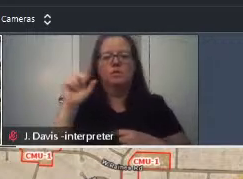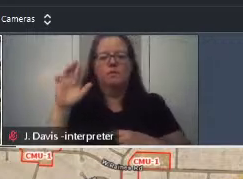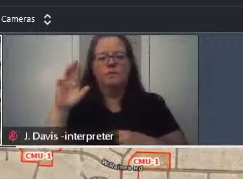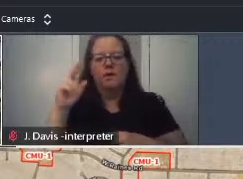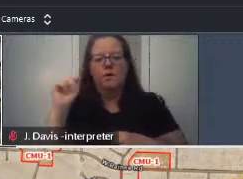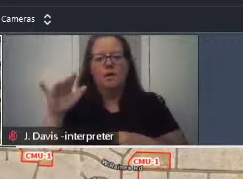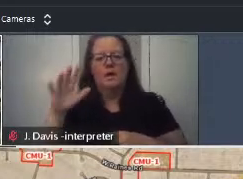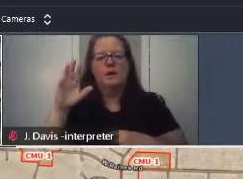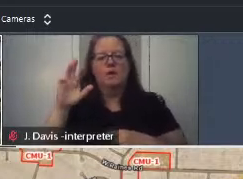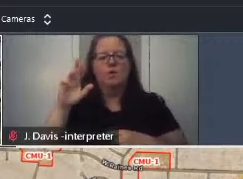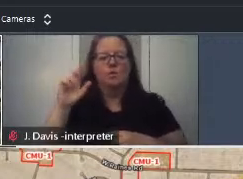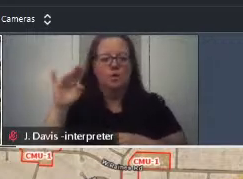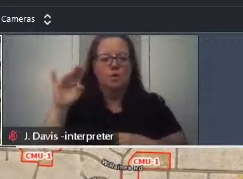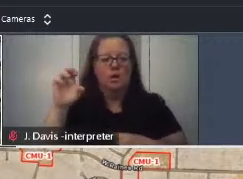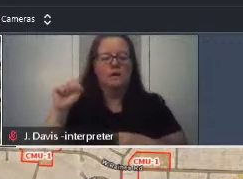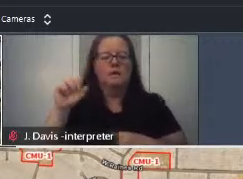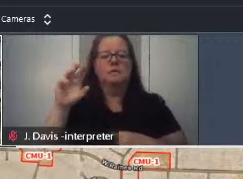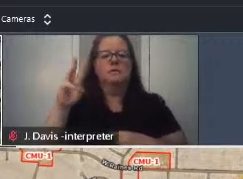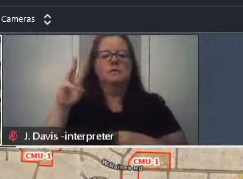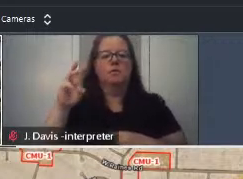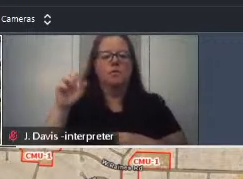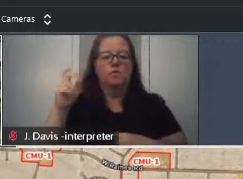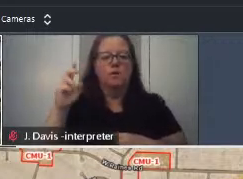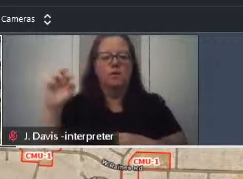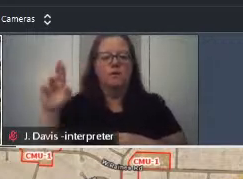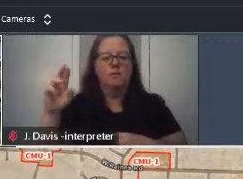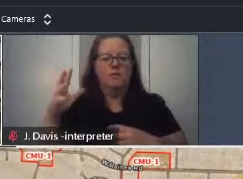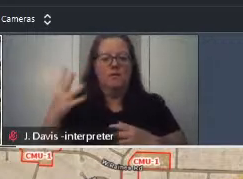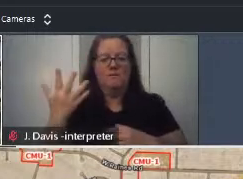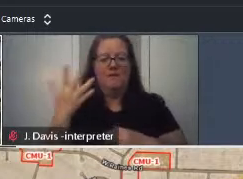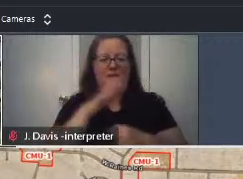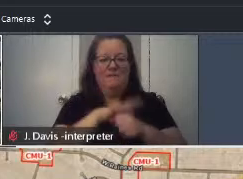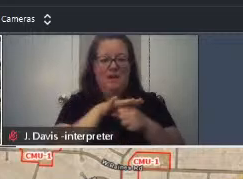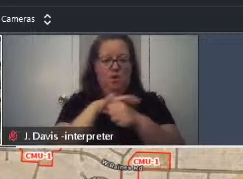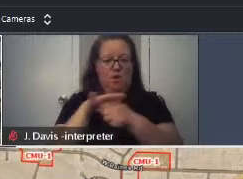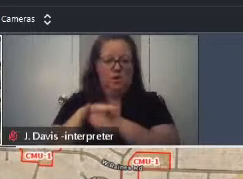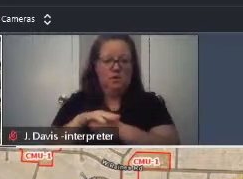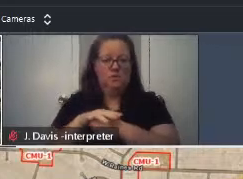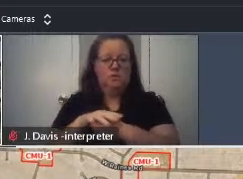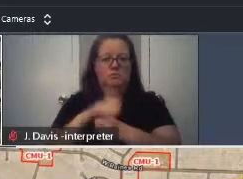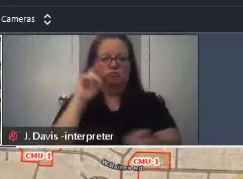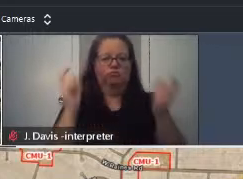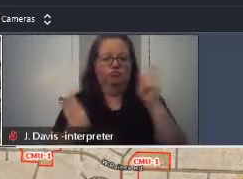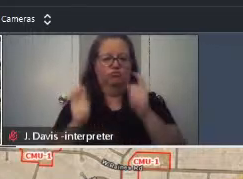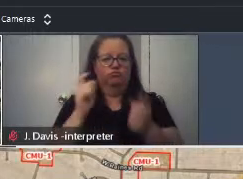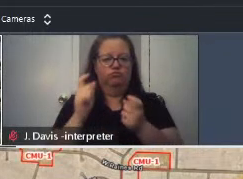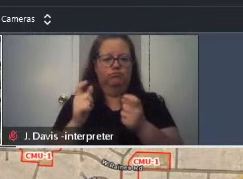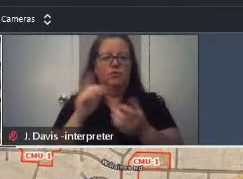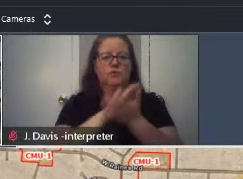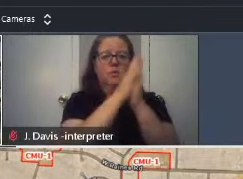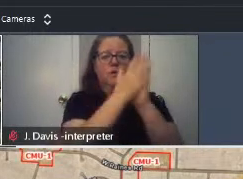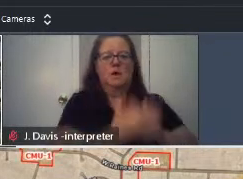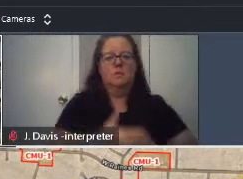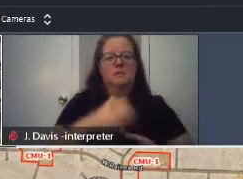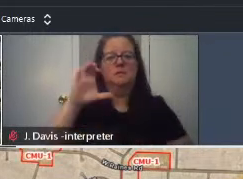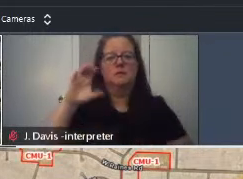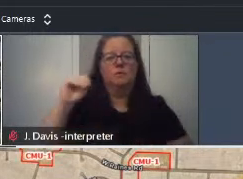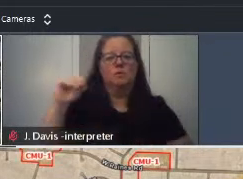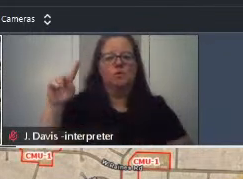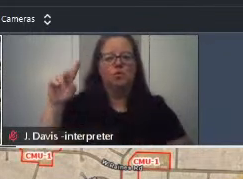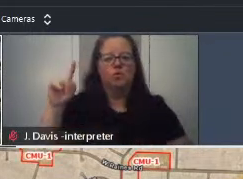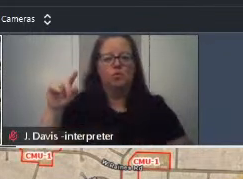and Weaver, 5 areas total. Each of those anchor areas we recommend to rezone to CMU 1 as they're